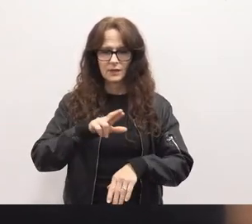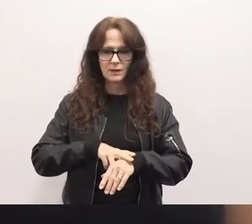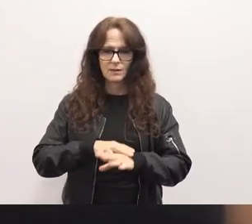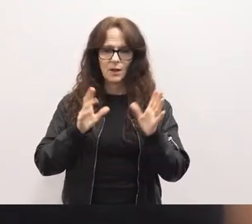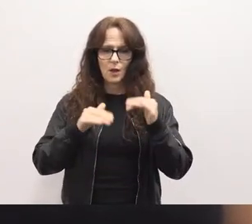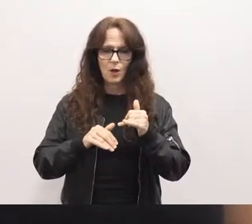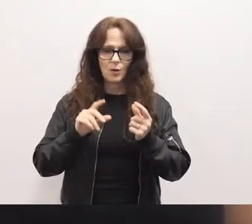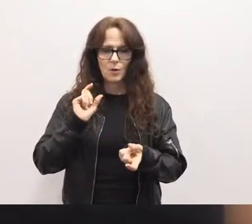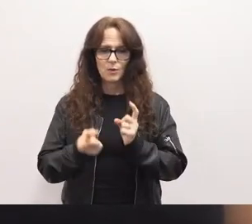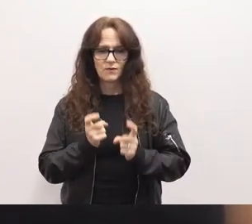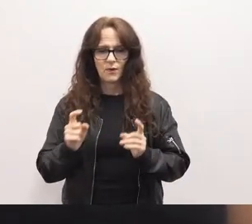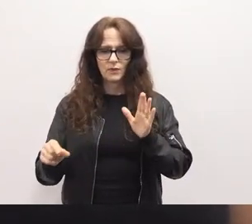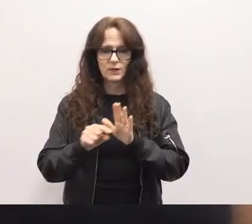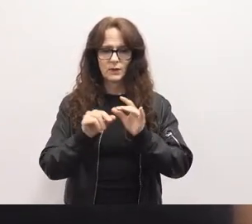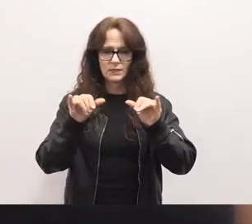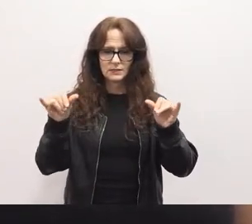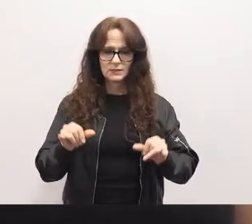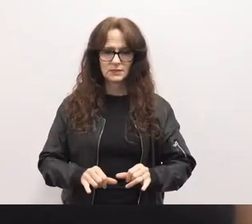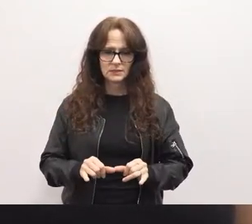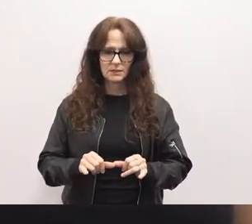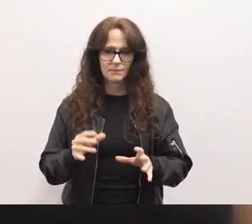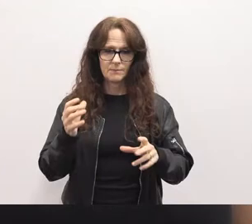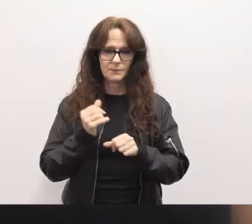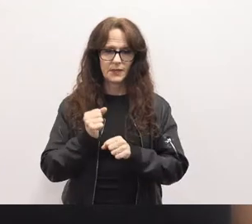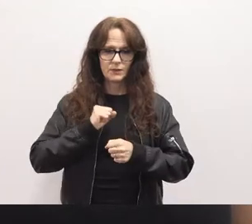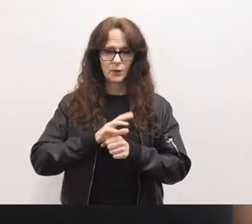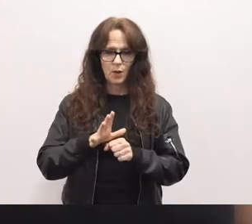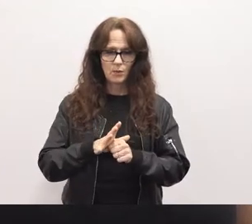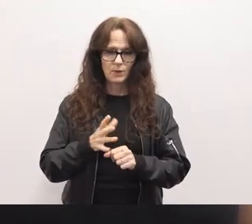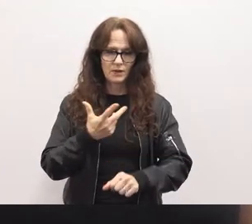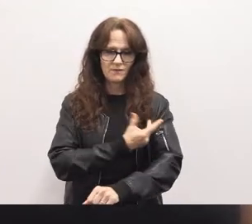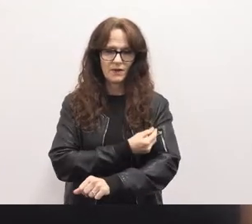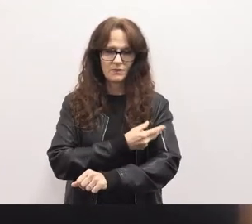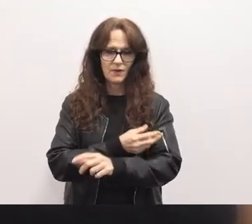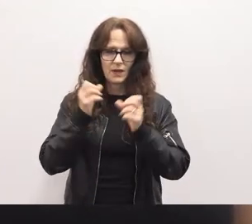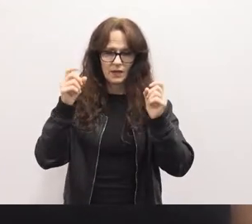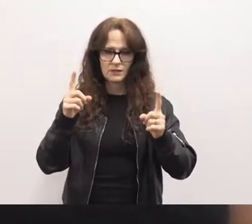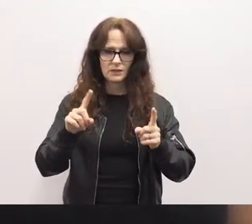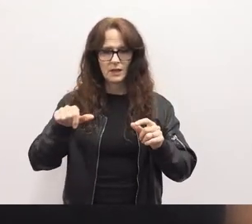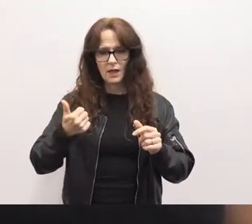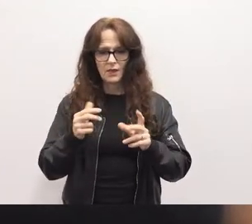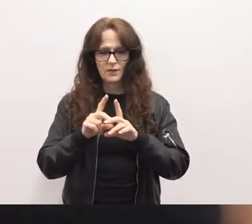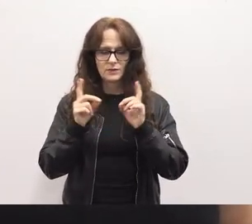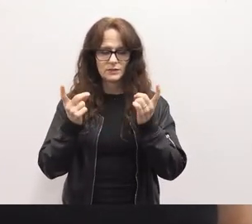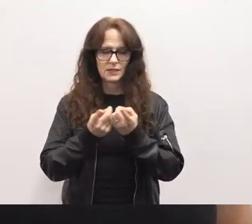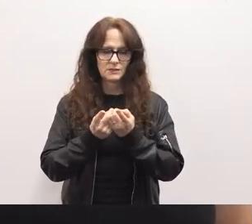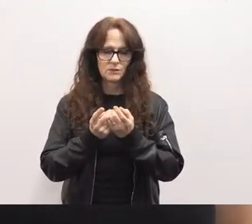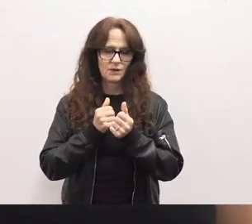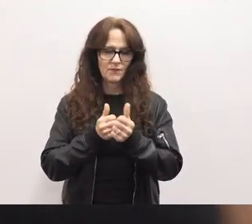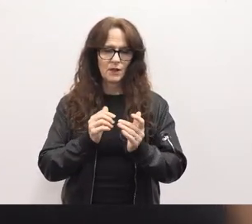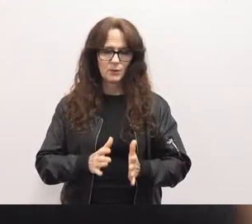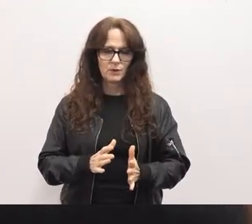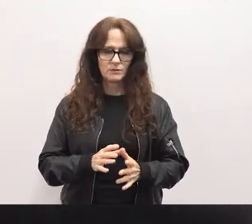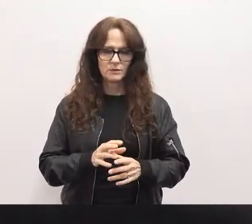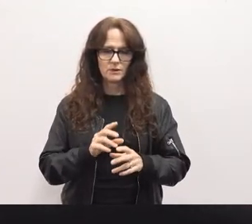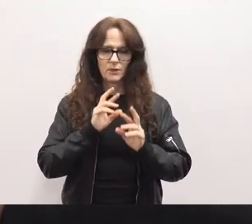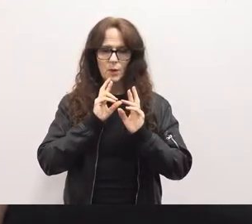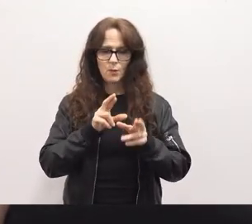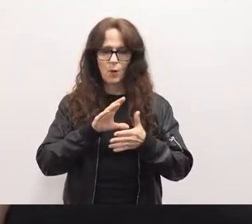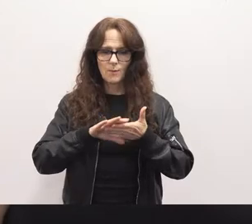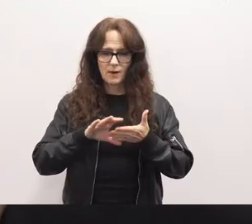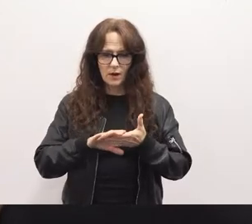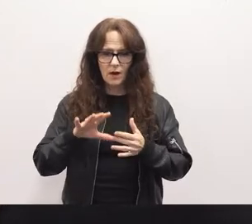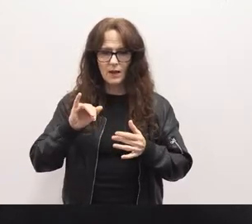reforming the grading system, just like you did getting the COVID vaccine for educators and other district followers. Just the report card and IEP meeting